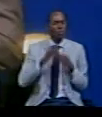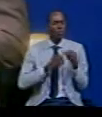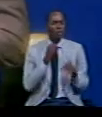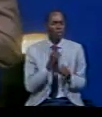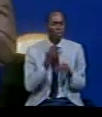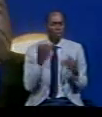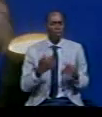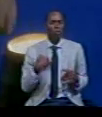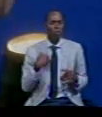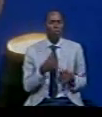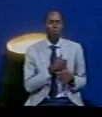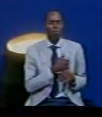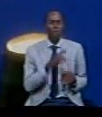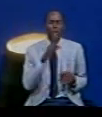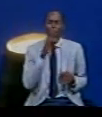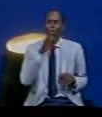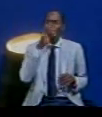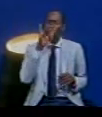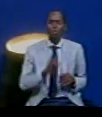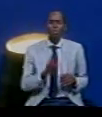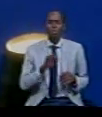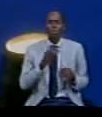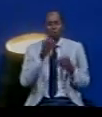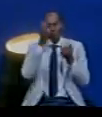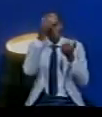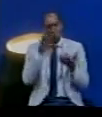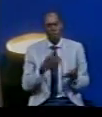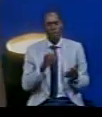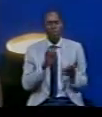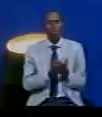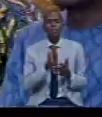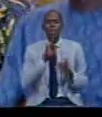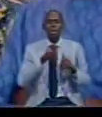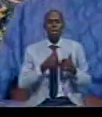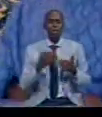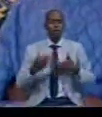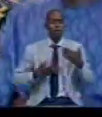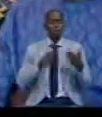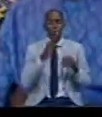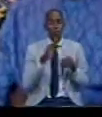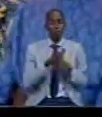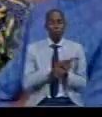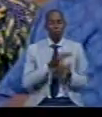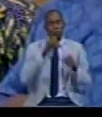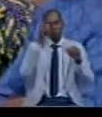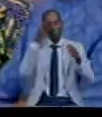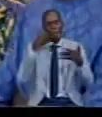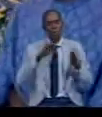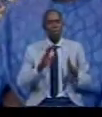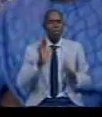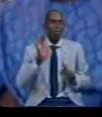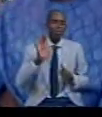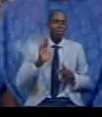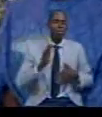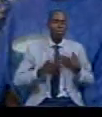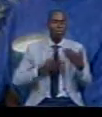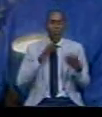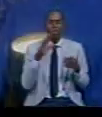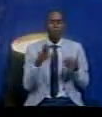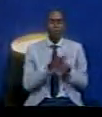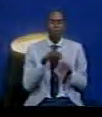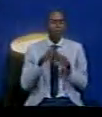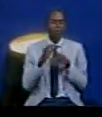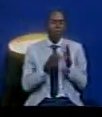is how His joy shall be full. And Father, we pray that His joy shall be full in Jesus' name. His labor over us shall not be in